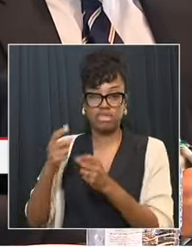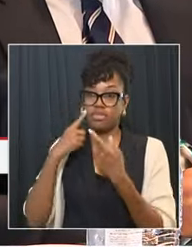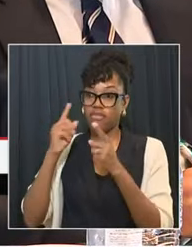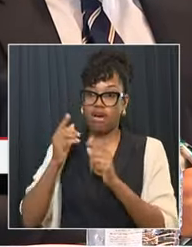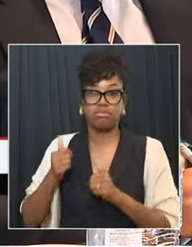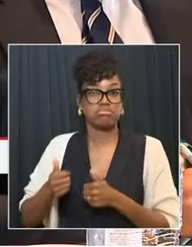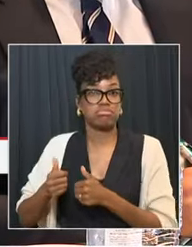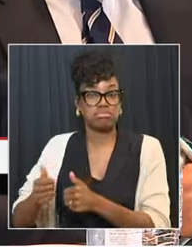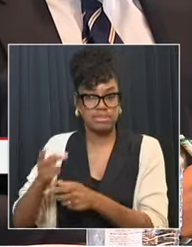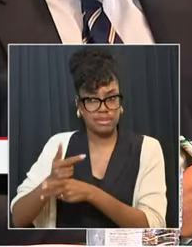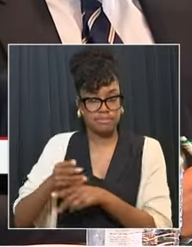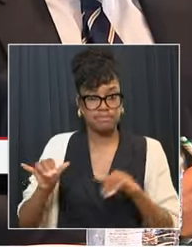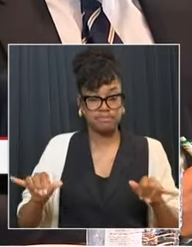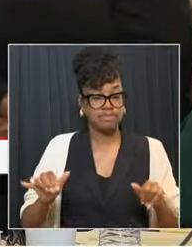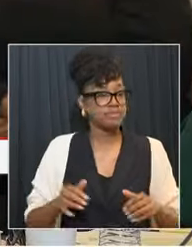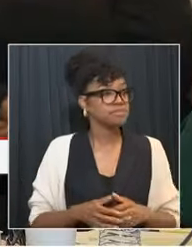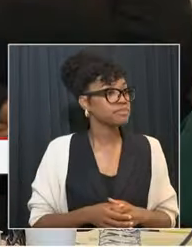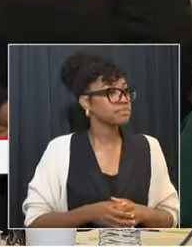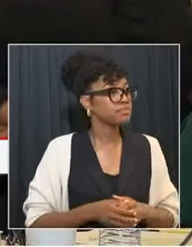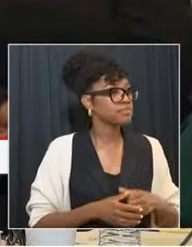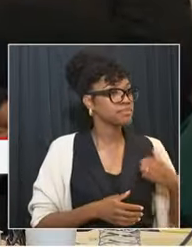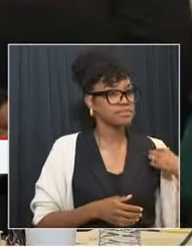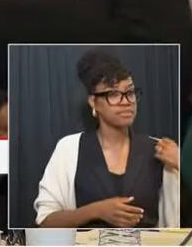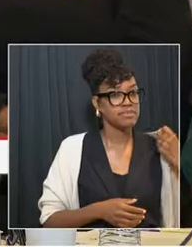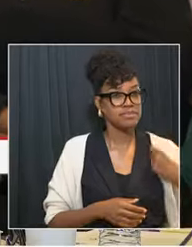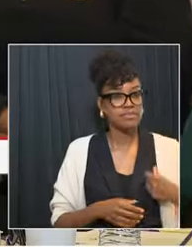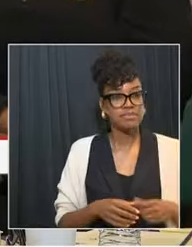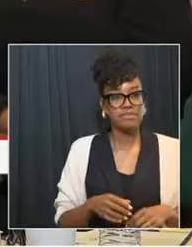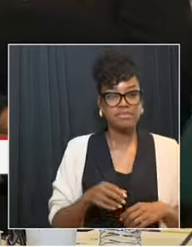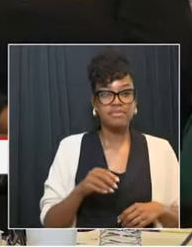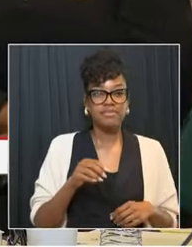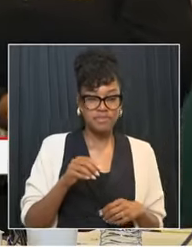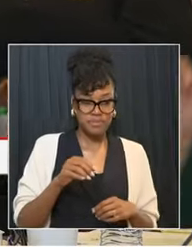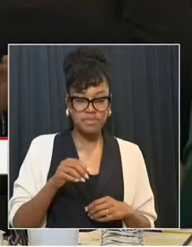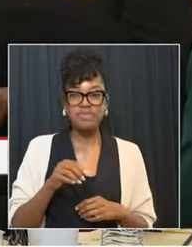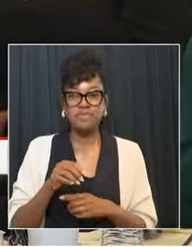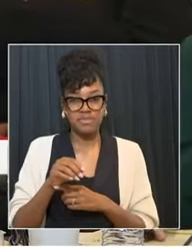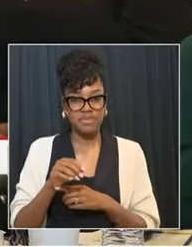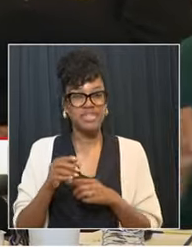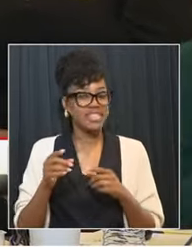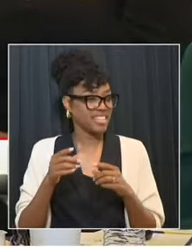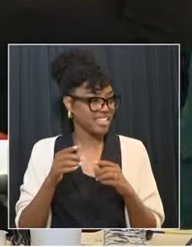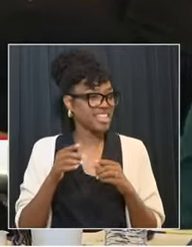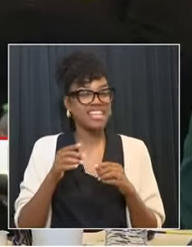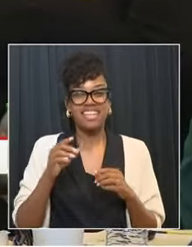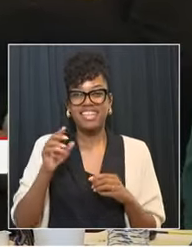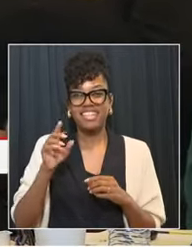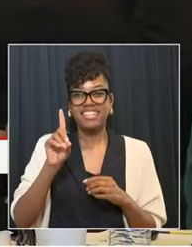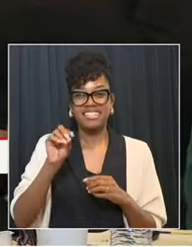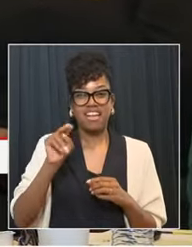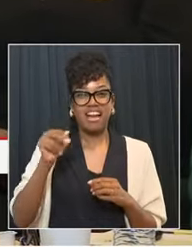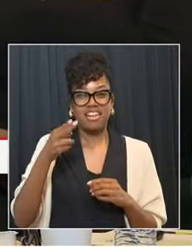Thank you. I appreciate the maximizing your time. So I